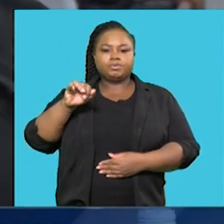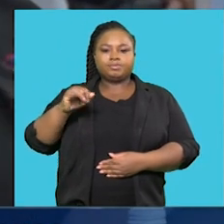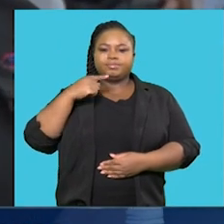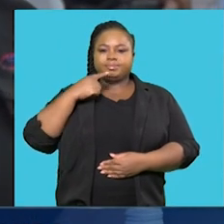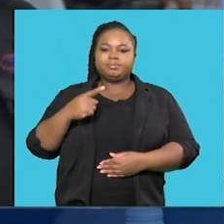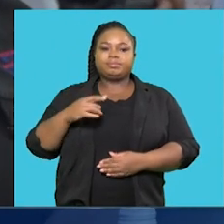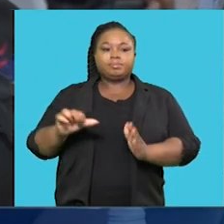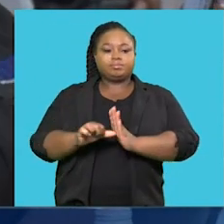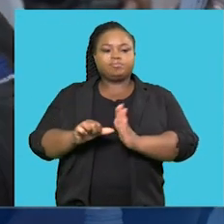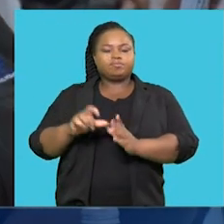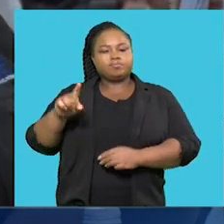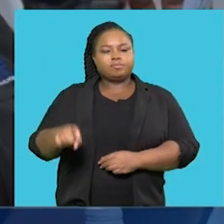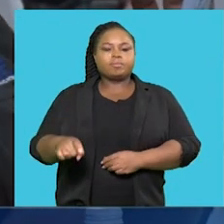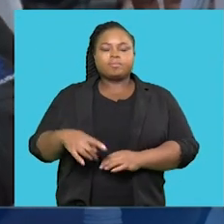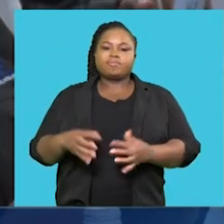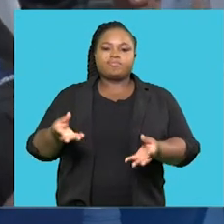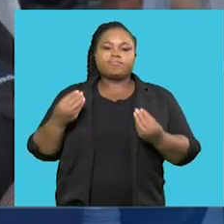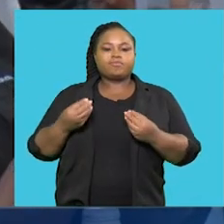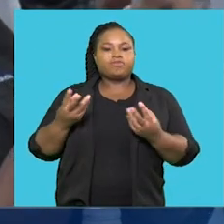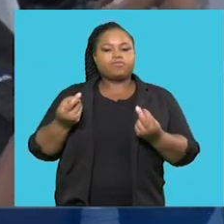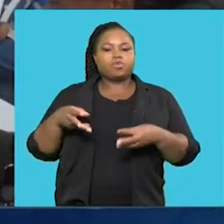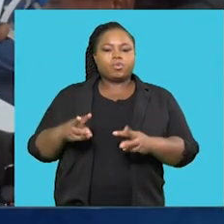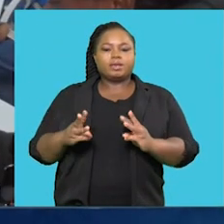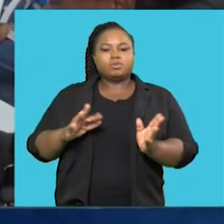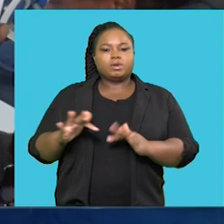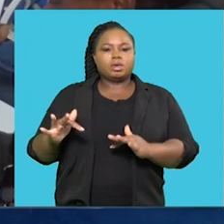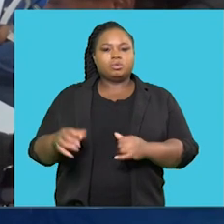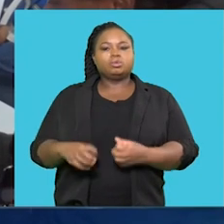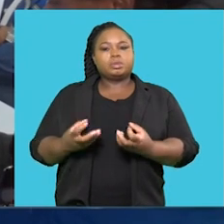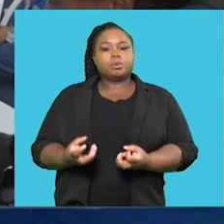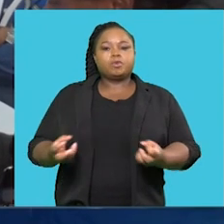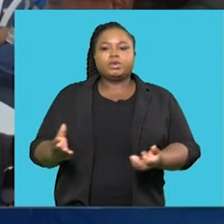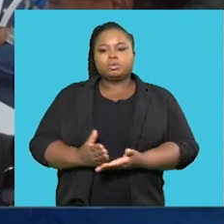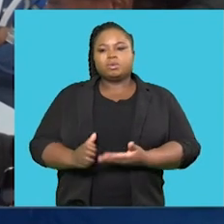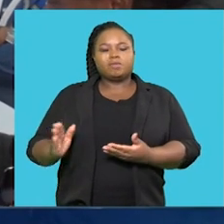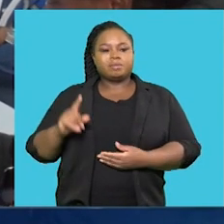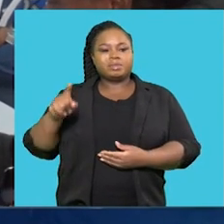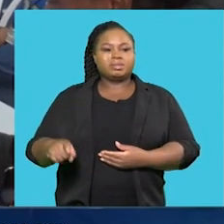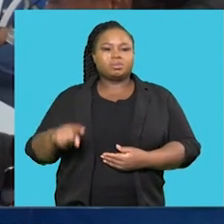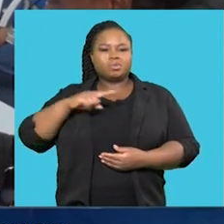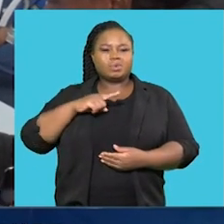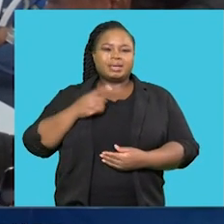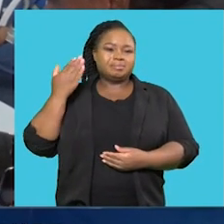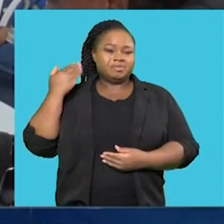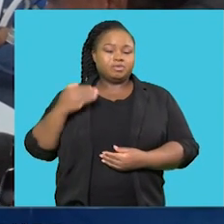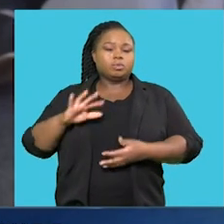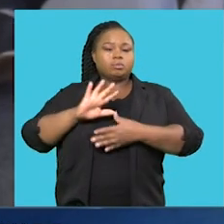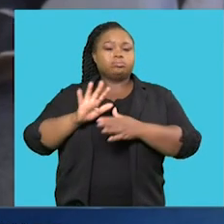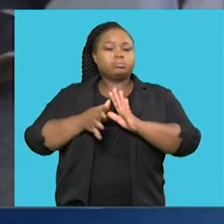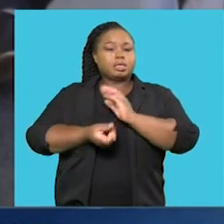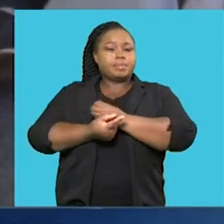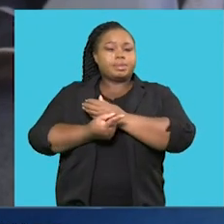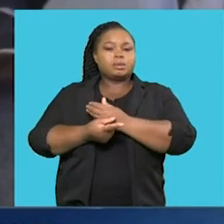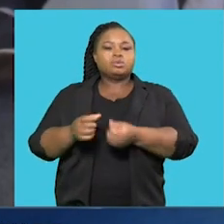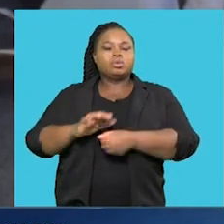imfuneko yezisombululo ezitsha zokulwa intswela ngqesho ingakumbi emva kobhubhane wentsholongwane